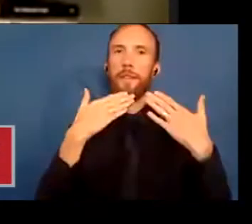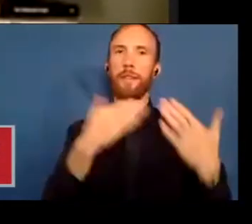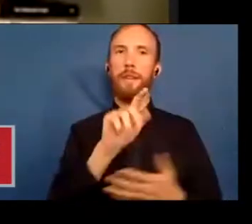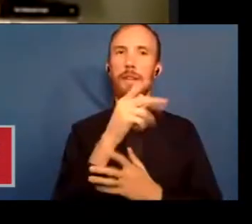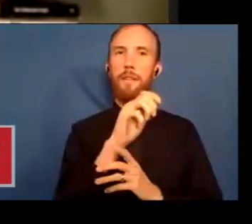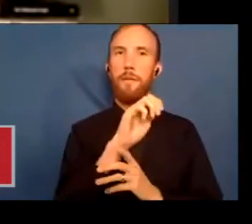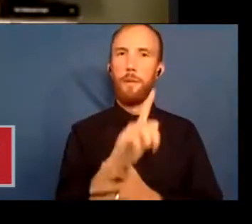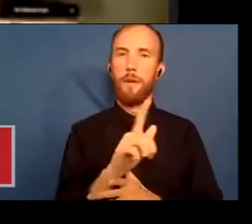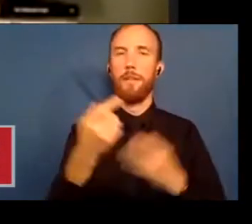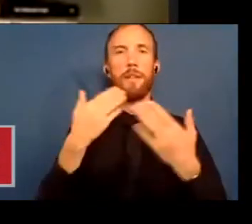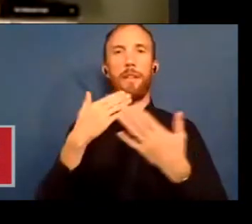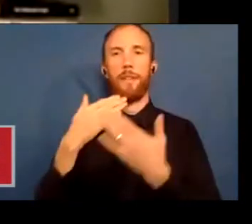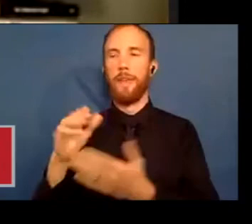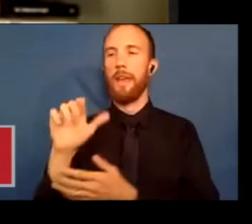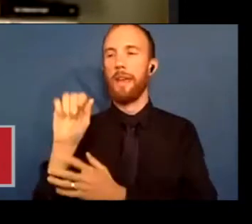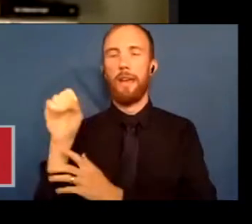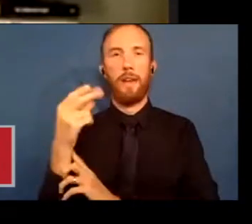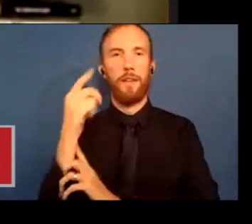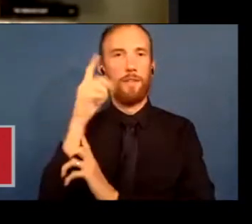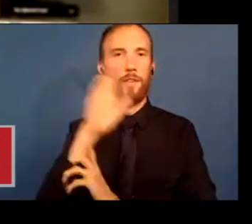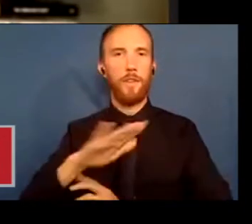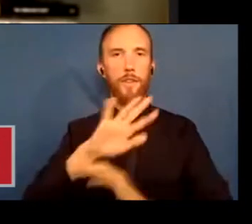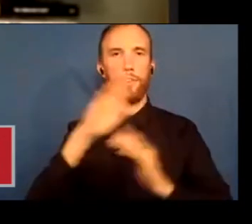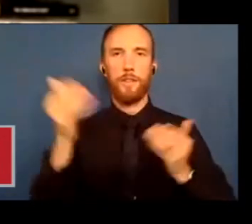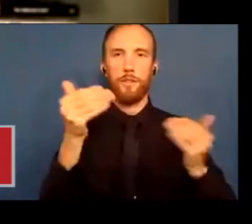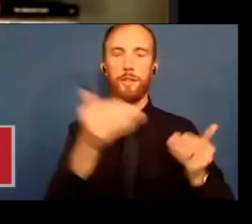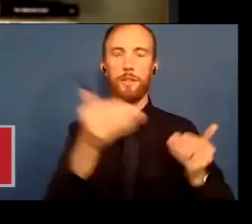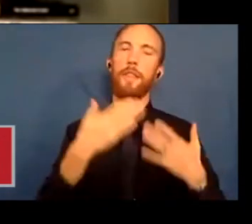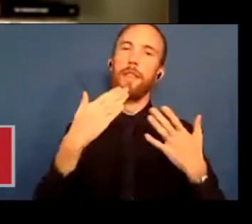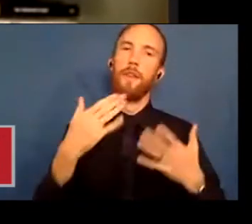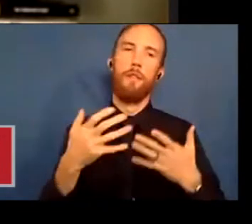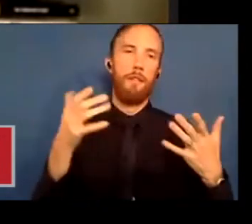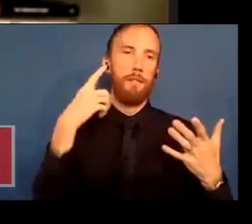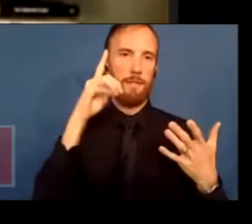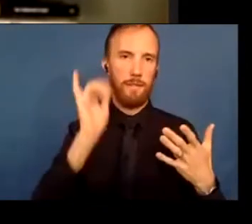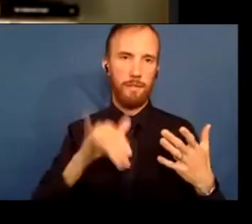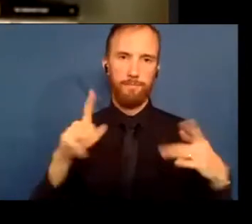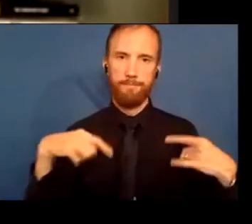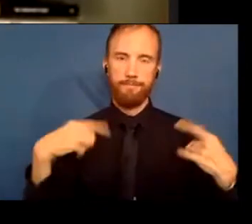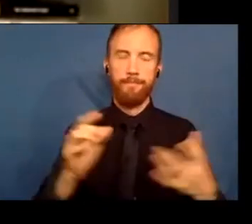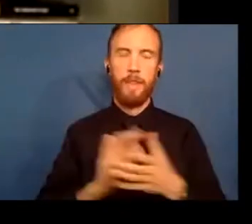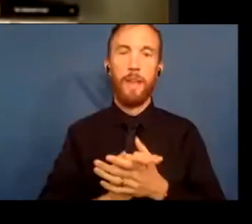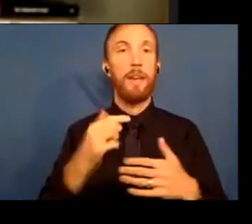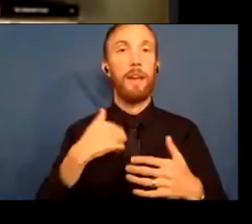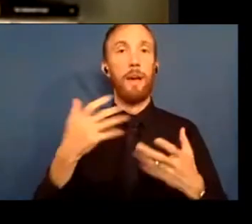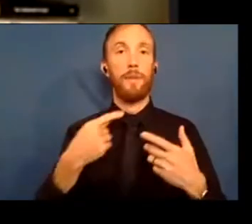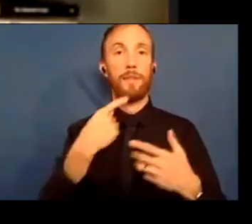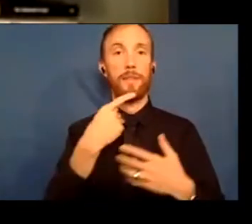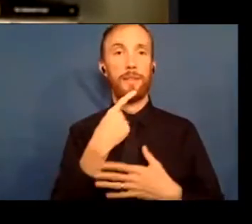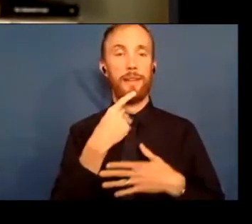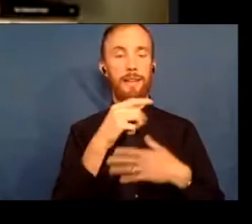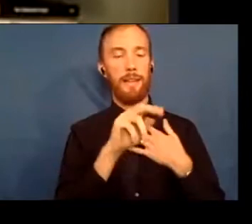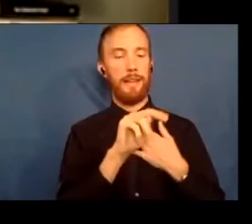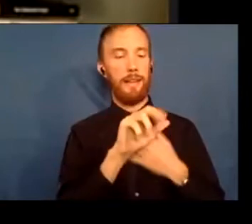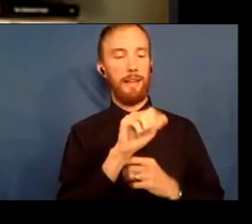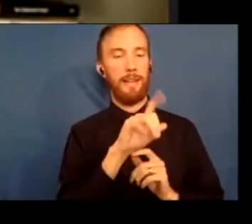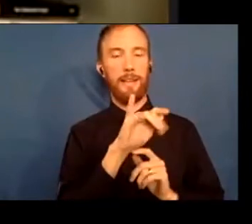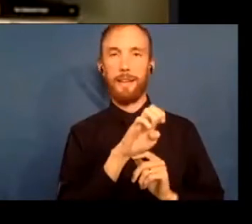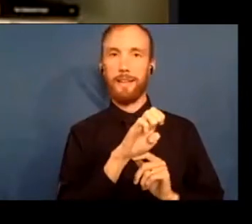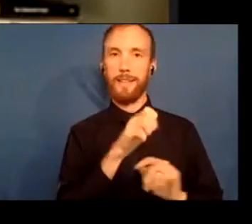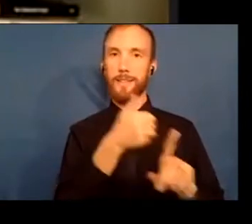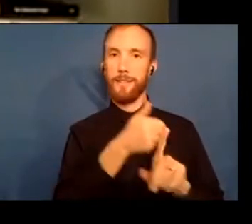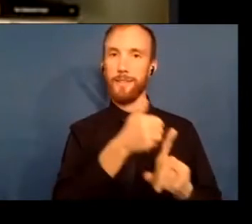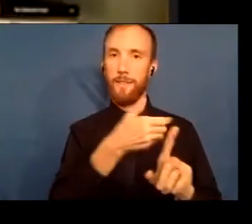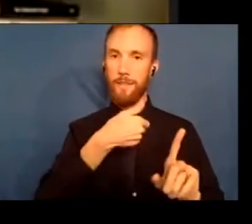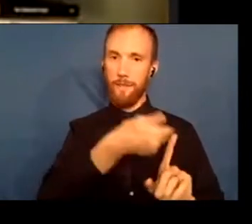introduction. Thanks a lot for that. I want to say Nadine, who invited me, and